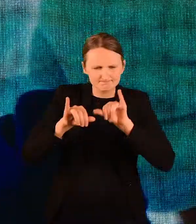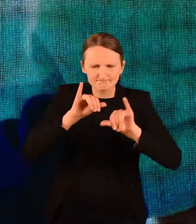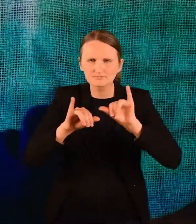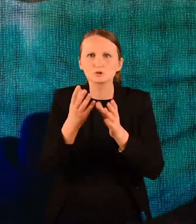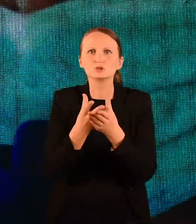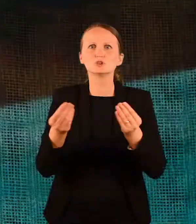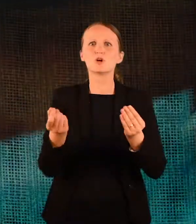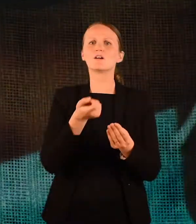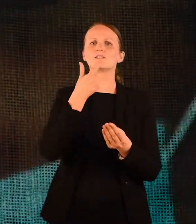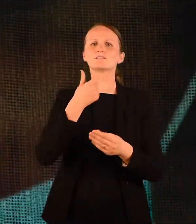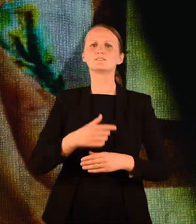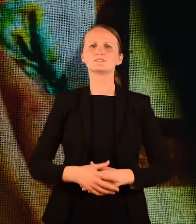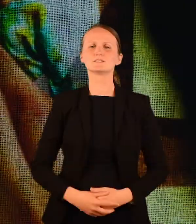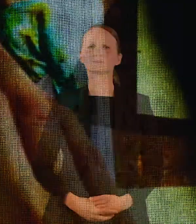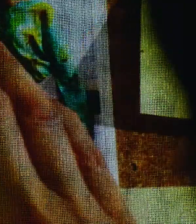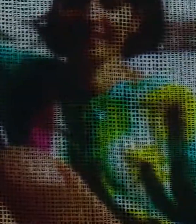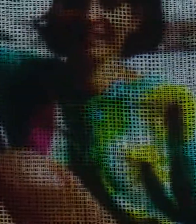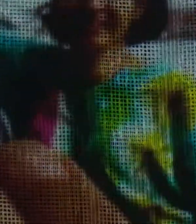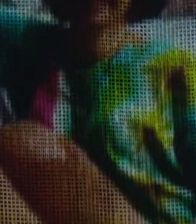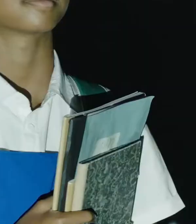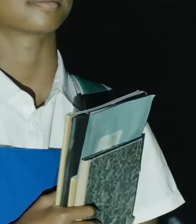To find a cure.